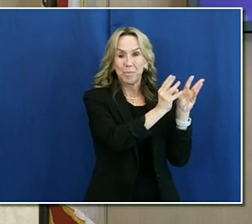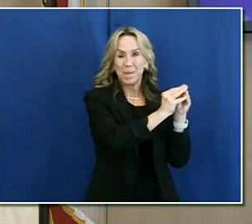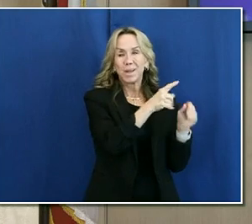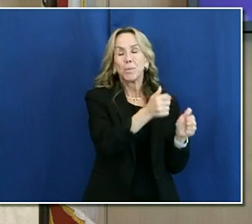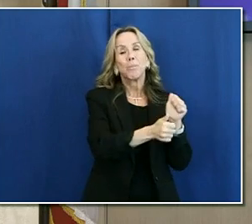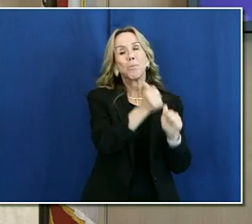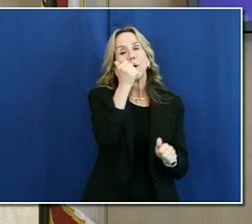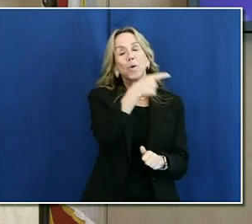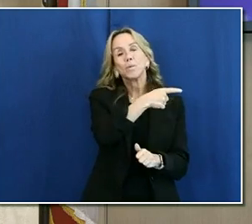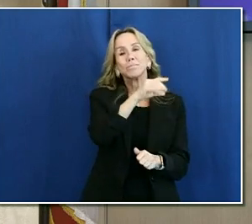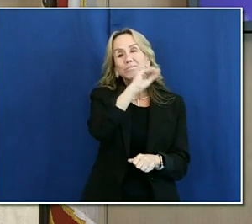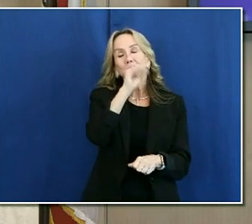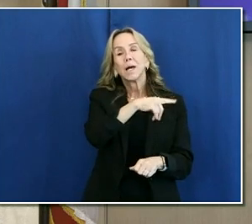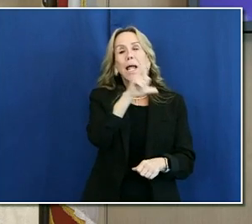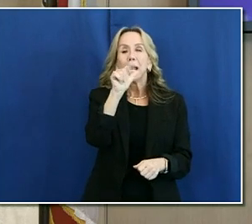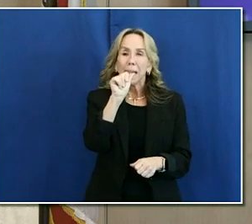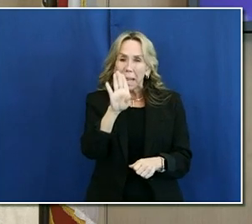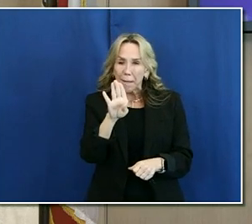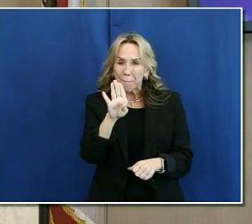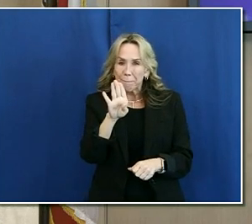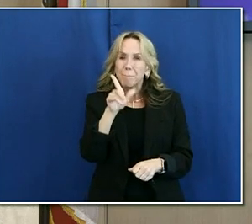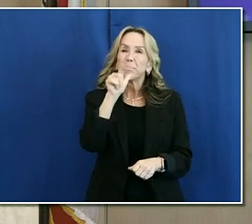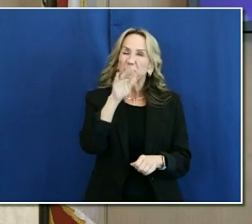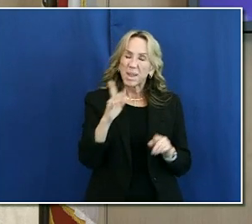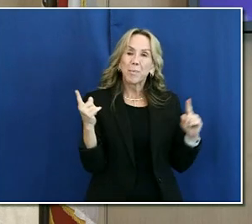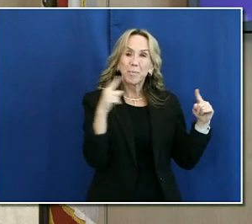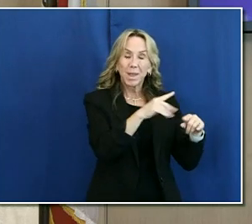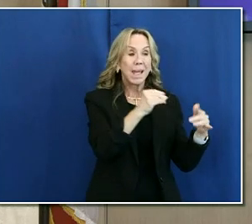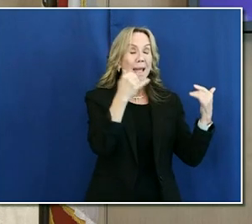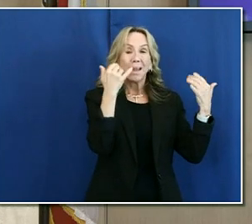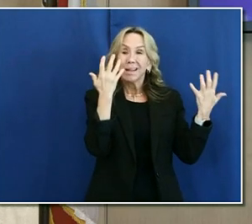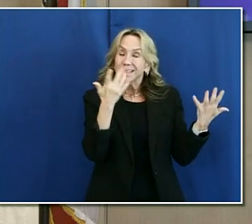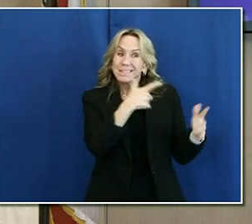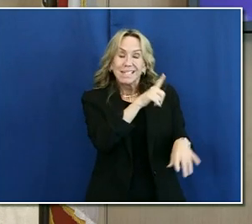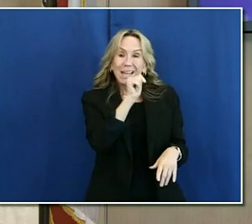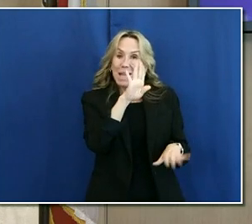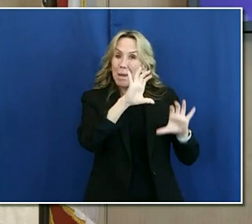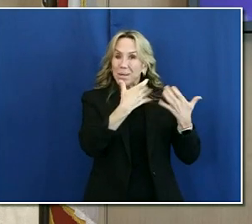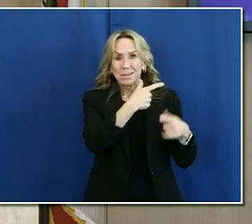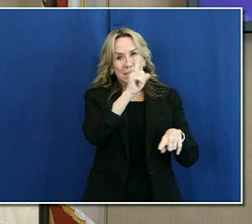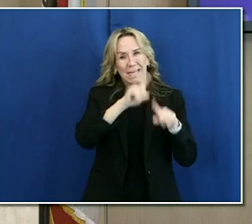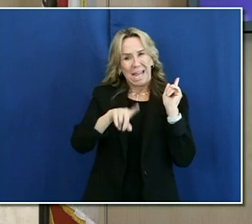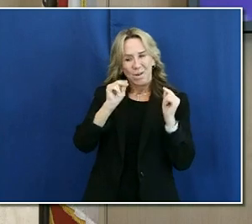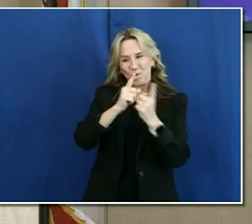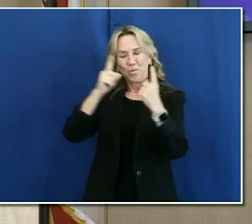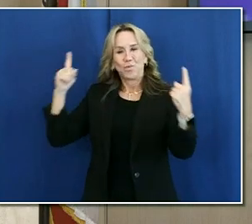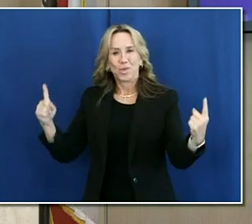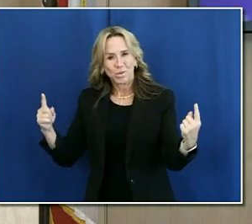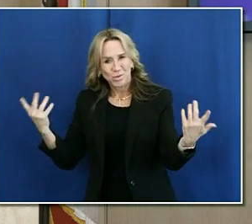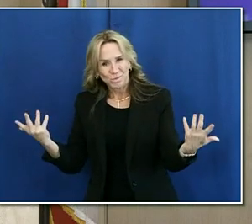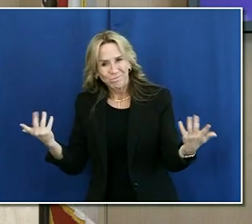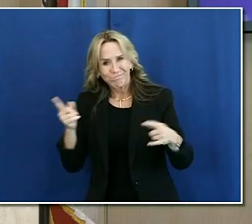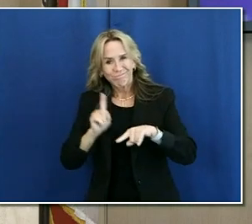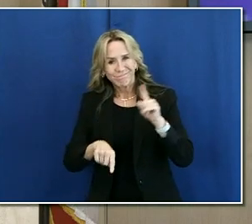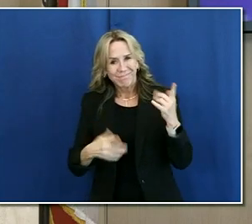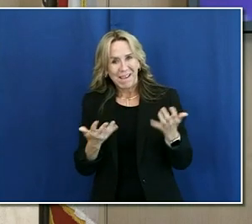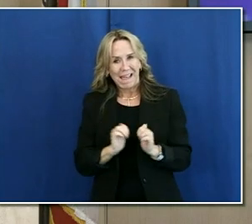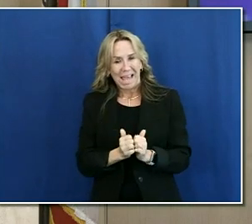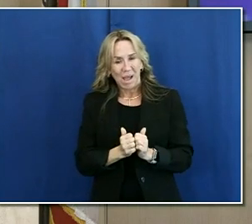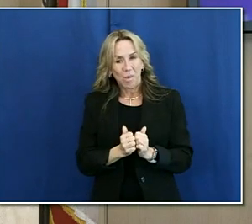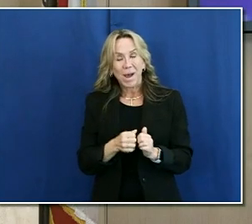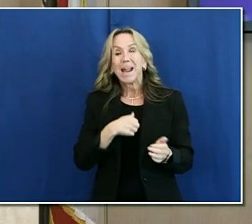were determined that they could not be carried out fully virtually. We understand that there may be some frustration with this